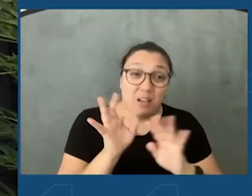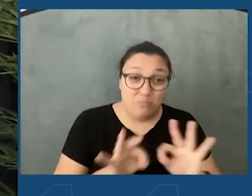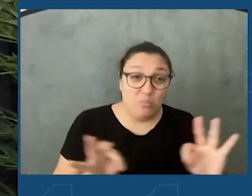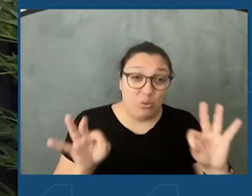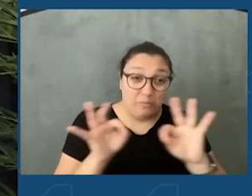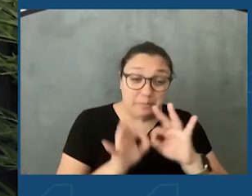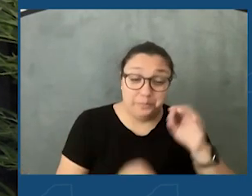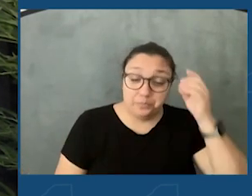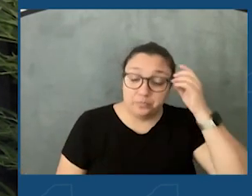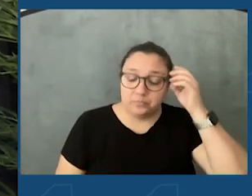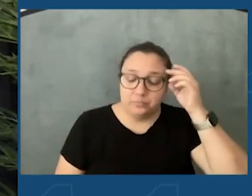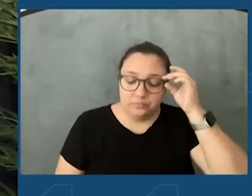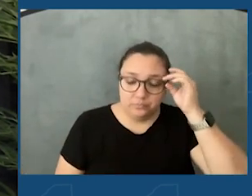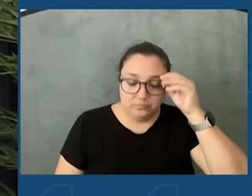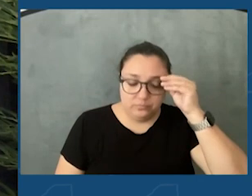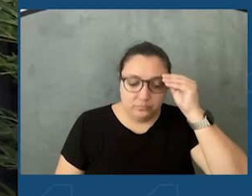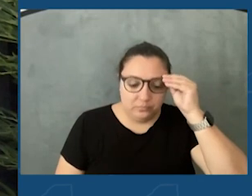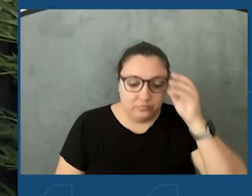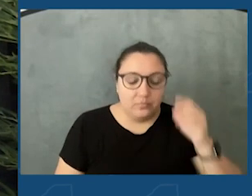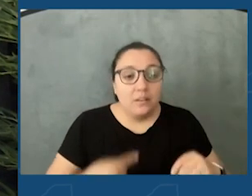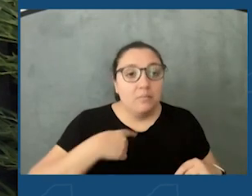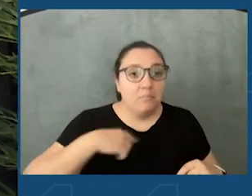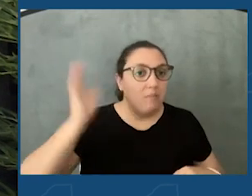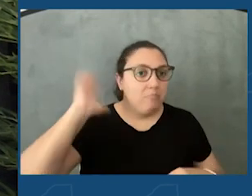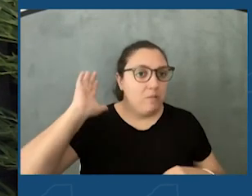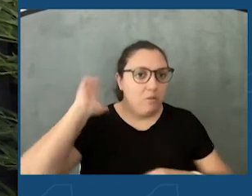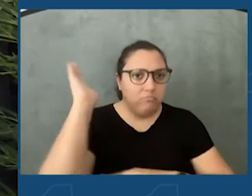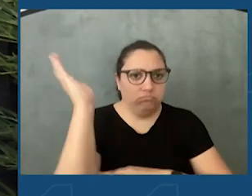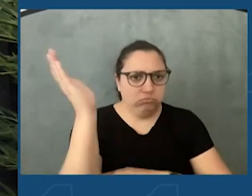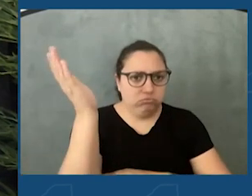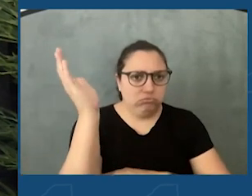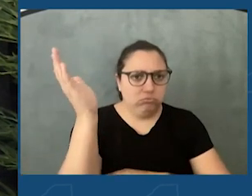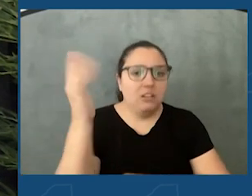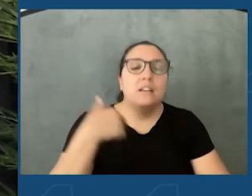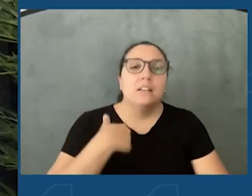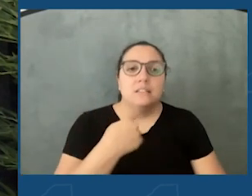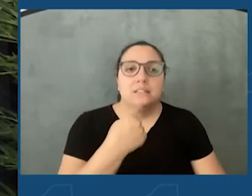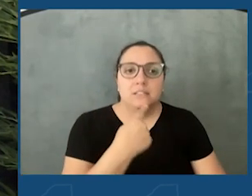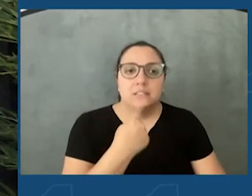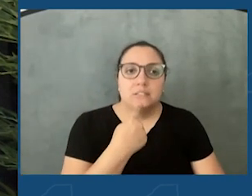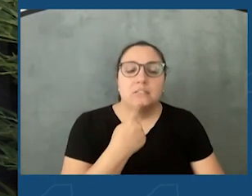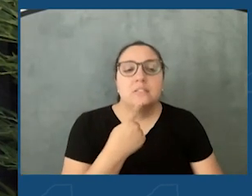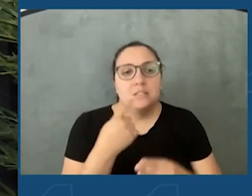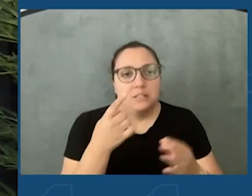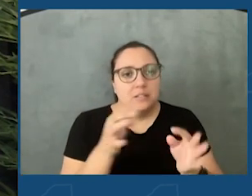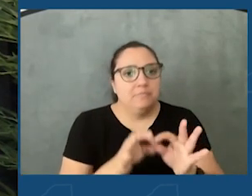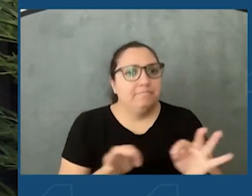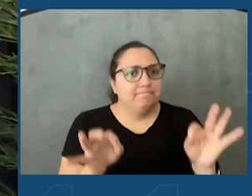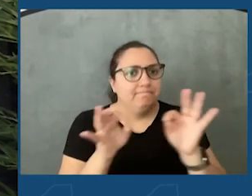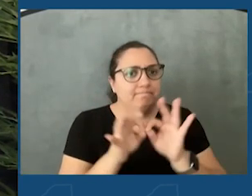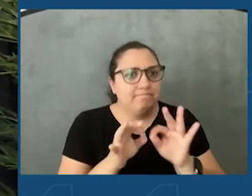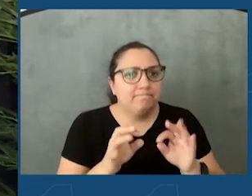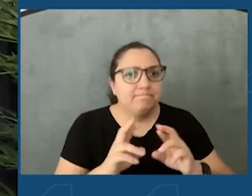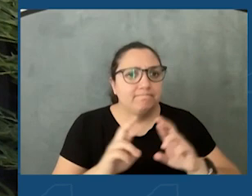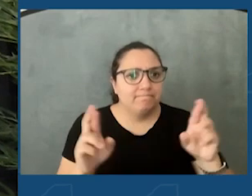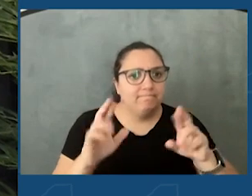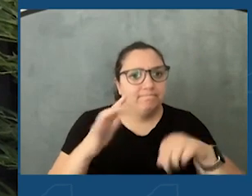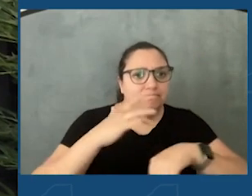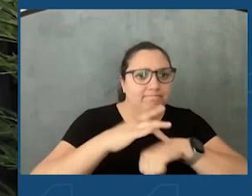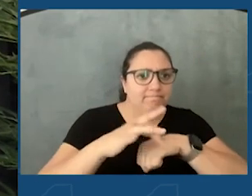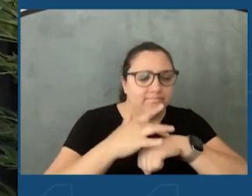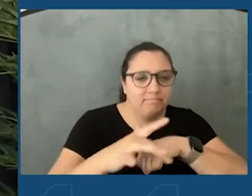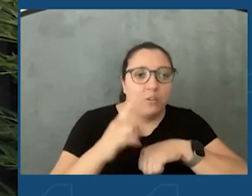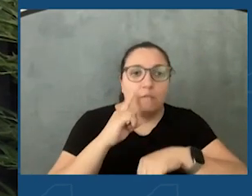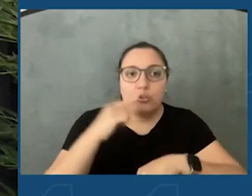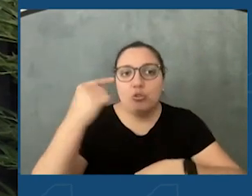In my State of the County address in February, I talked about the incredible opportunity before us to establish a workforce innovation center for the green